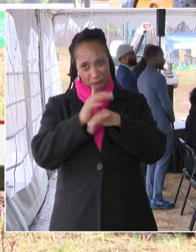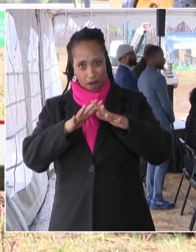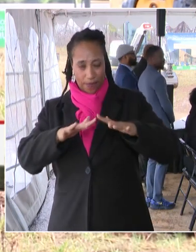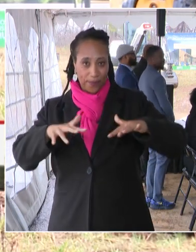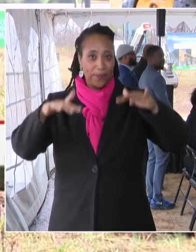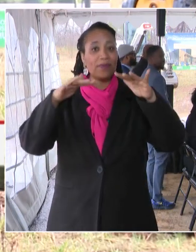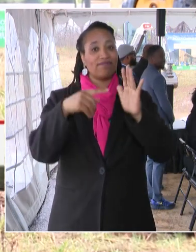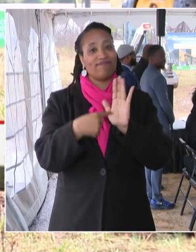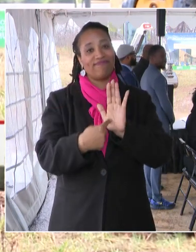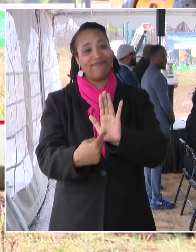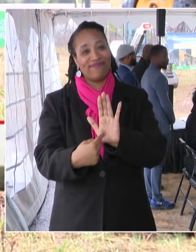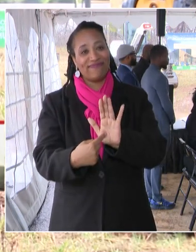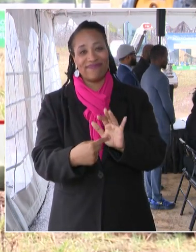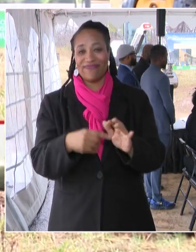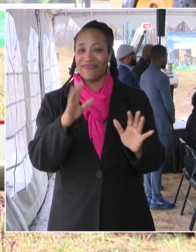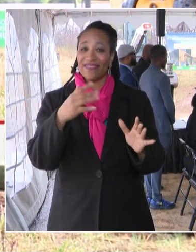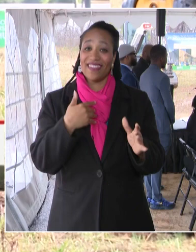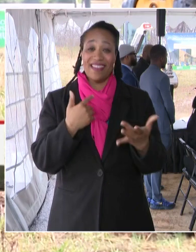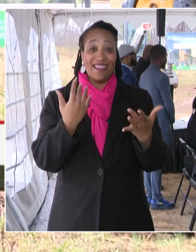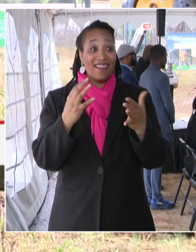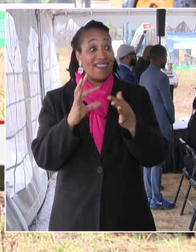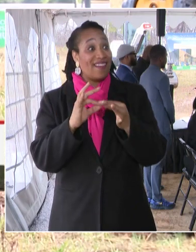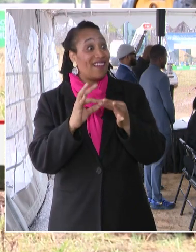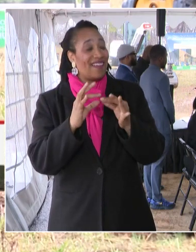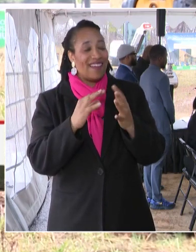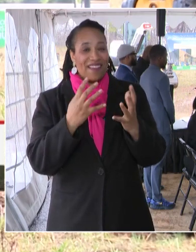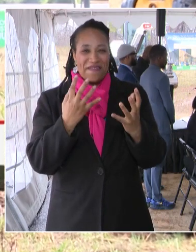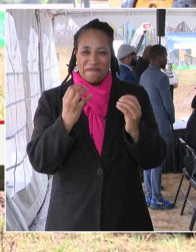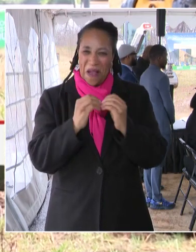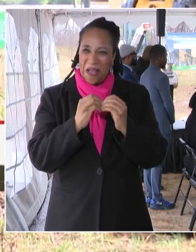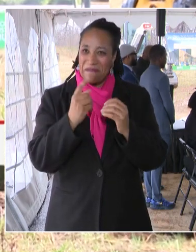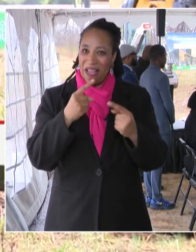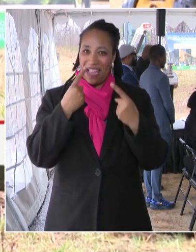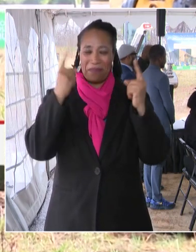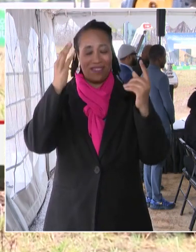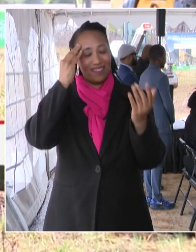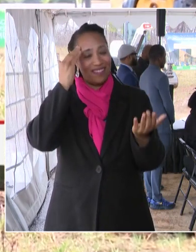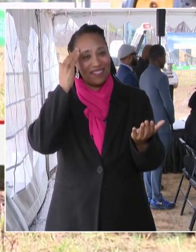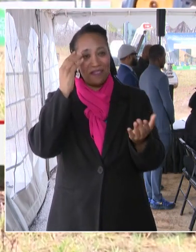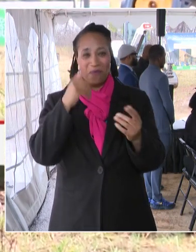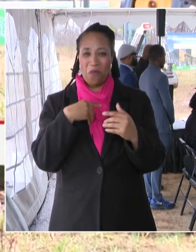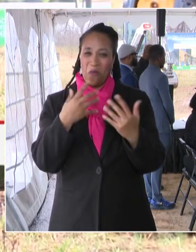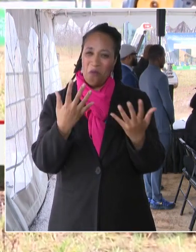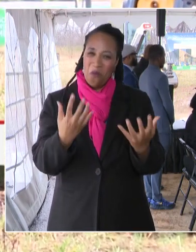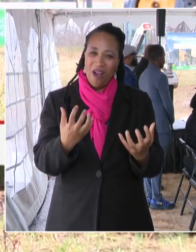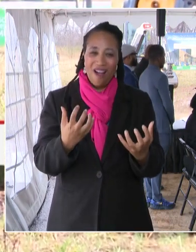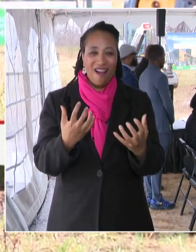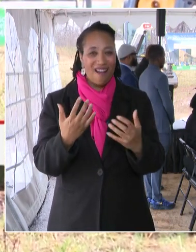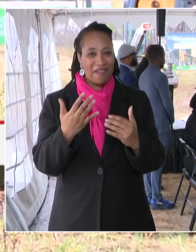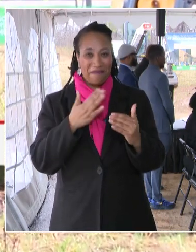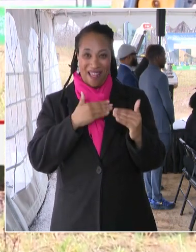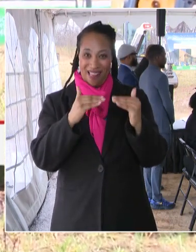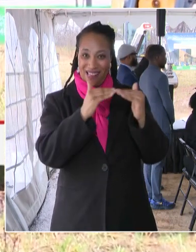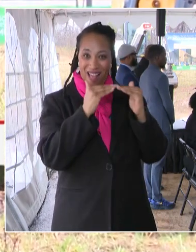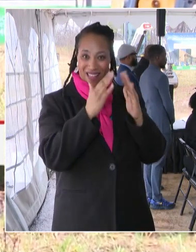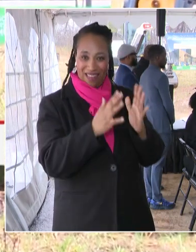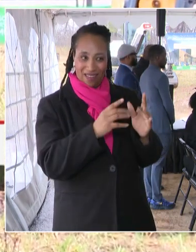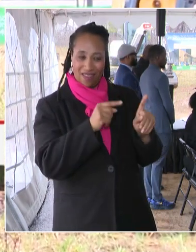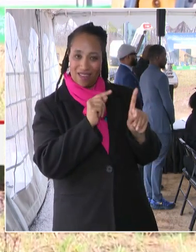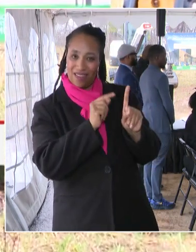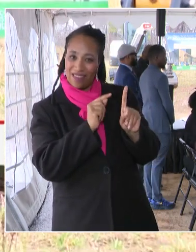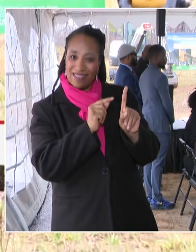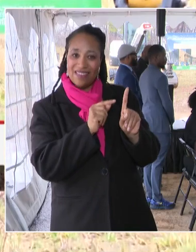accomplishment. So without further ado, I want to introduce my colleague, the director of the D.C. Department of Parks and Recreation, and that's Thenie